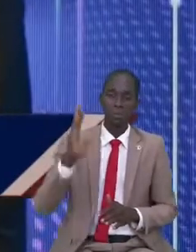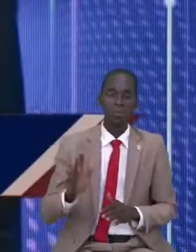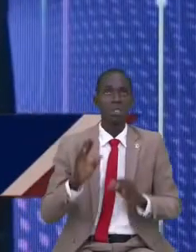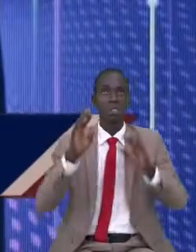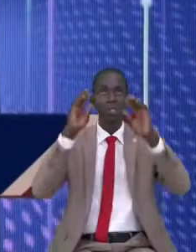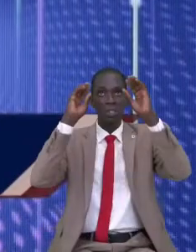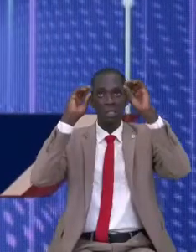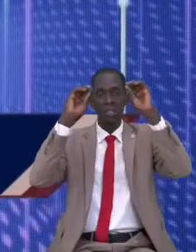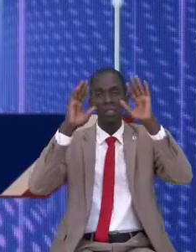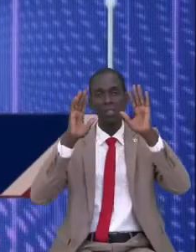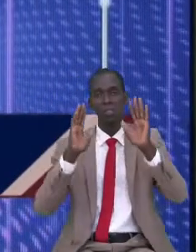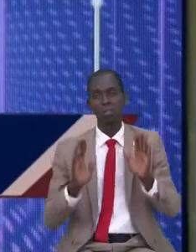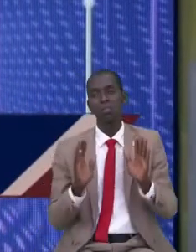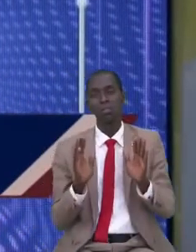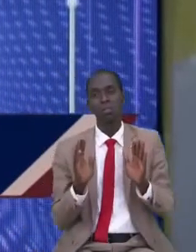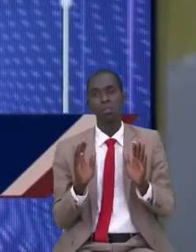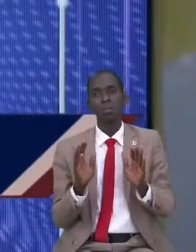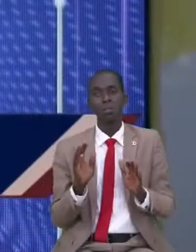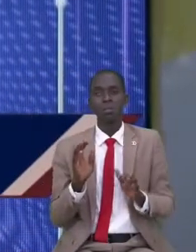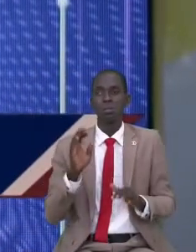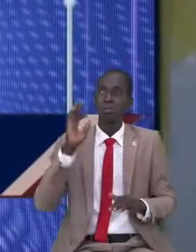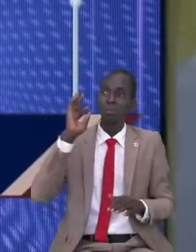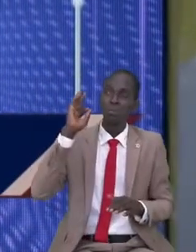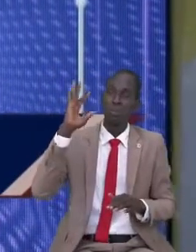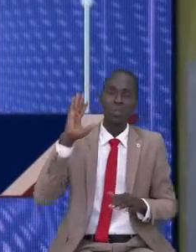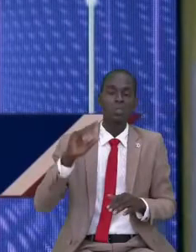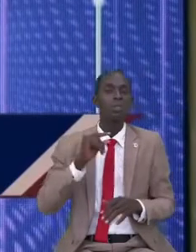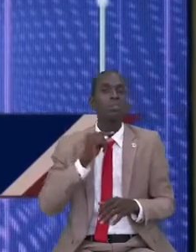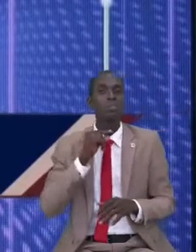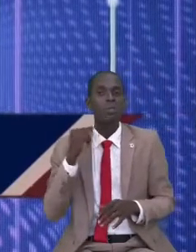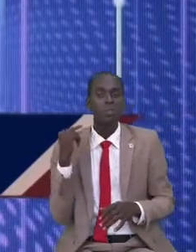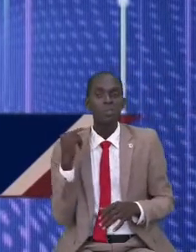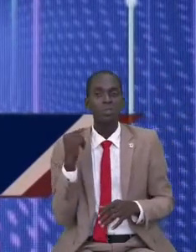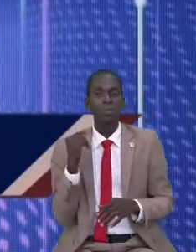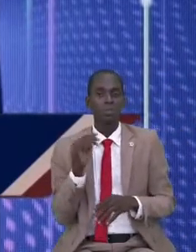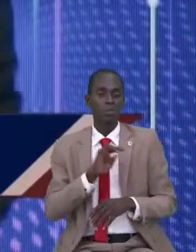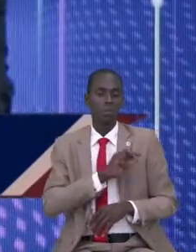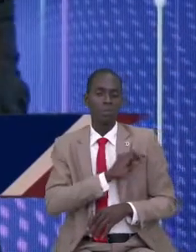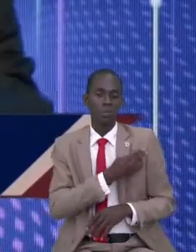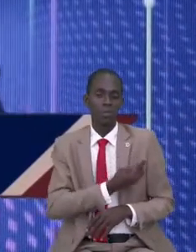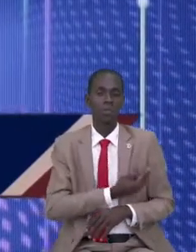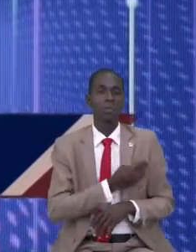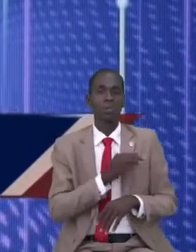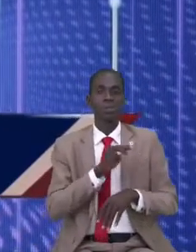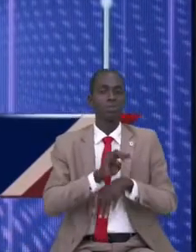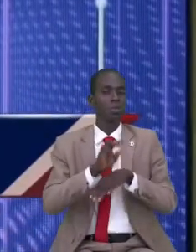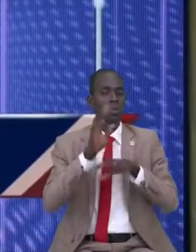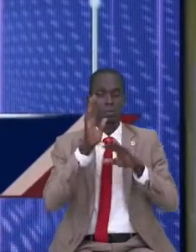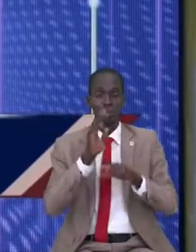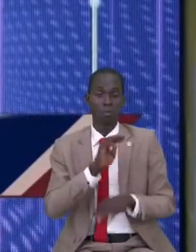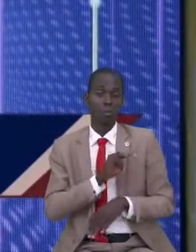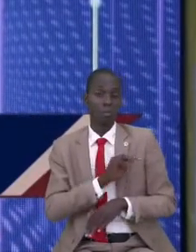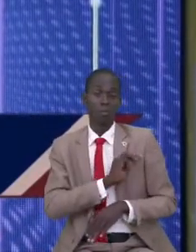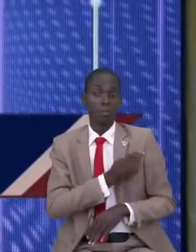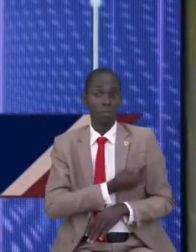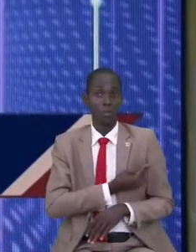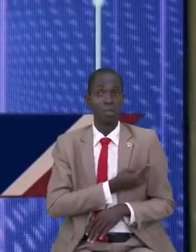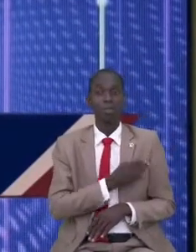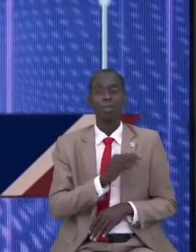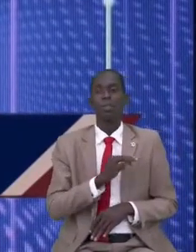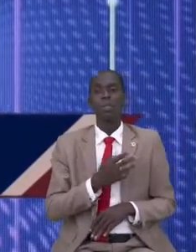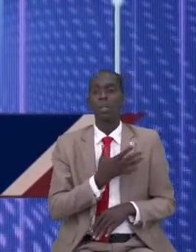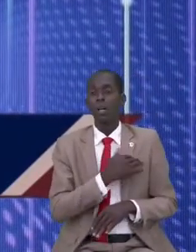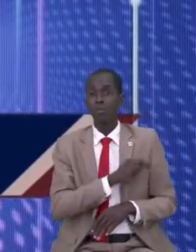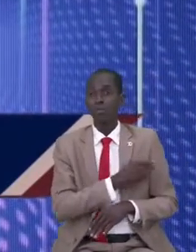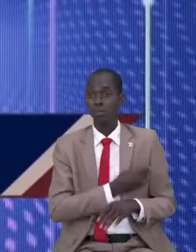teacher, minister, member, missionary, everyone. It says, so then, every one